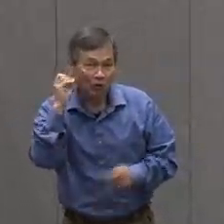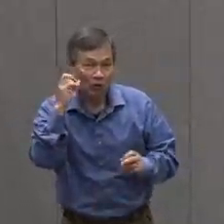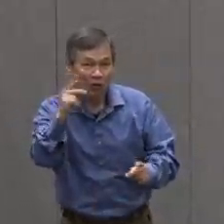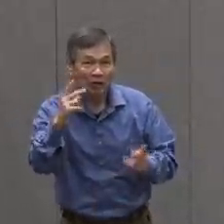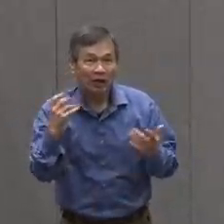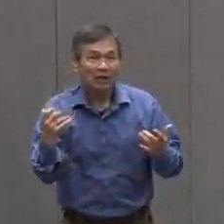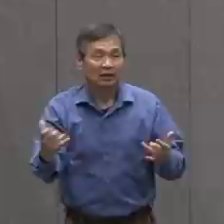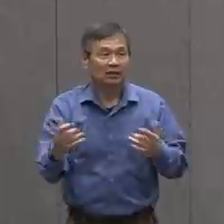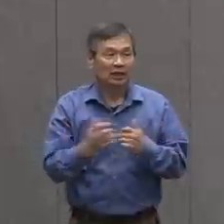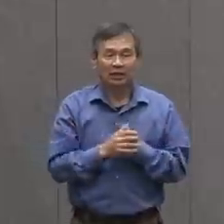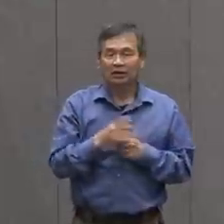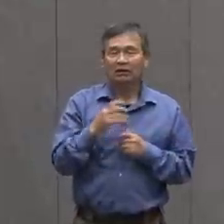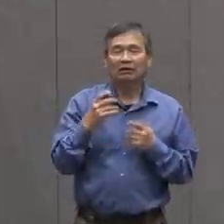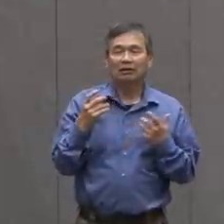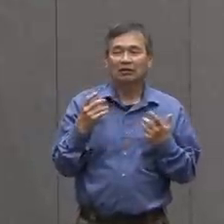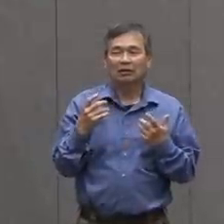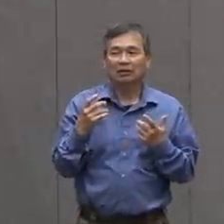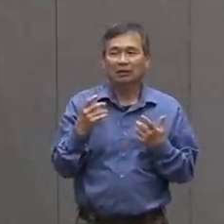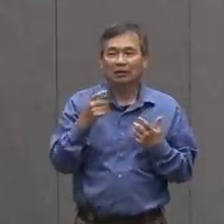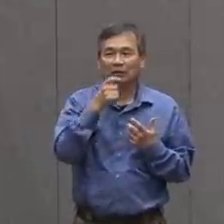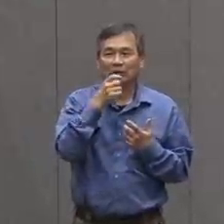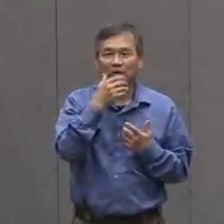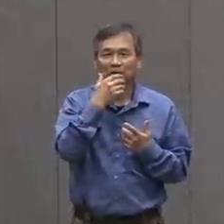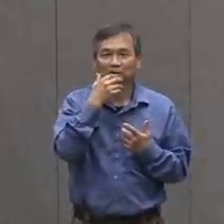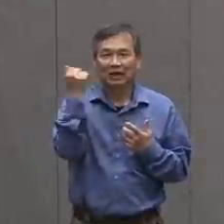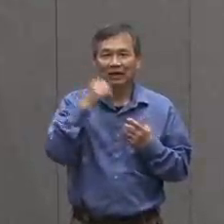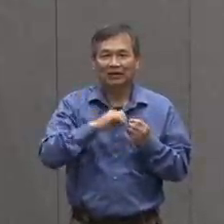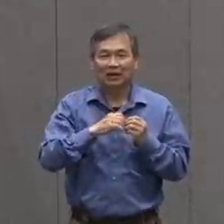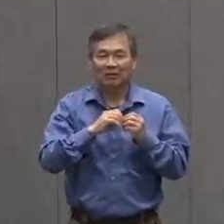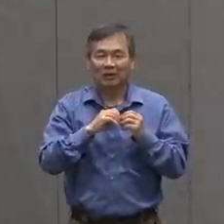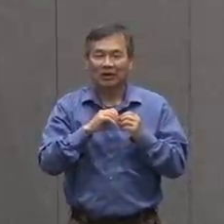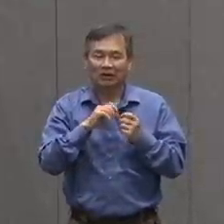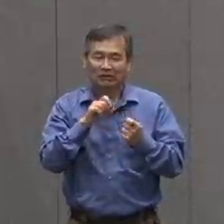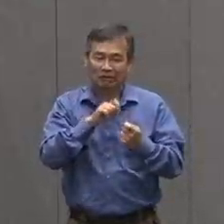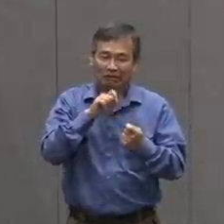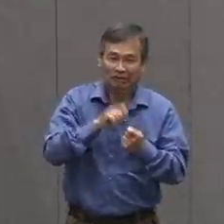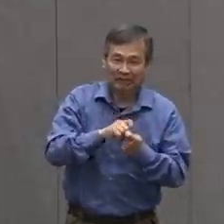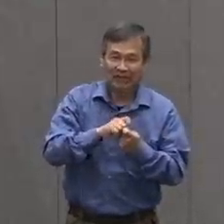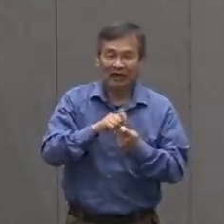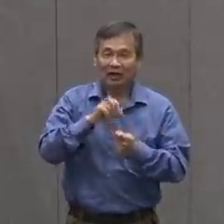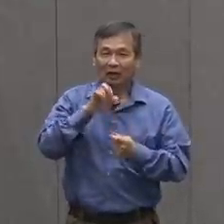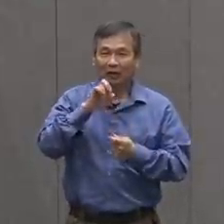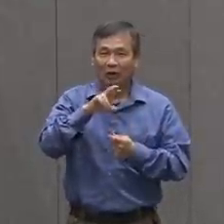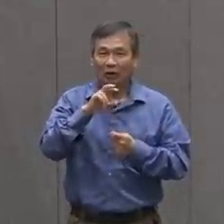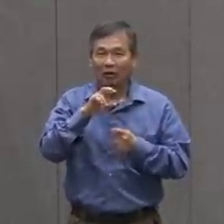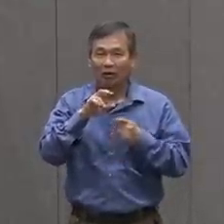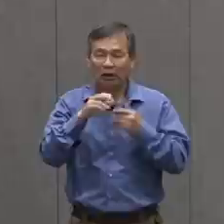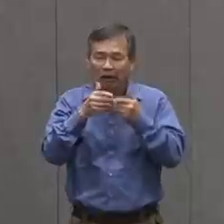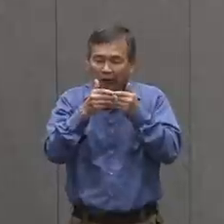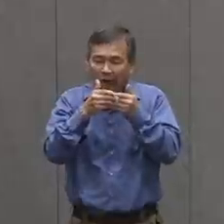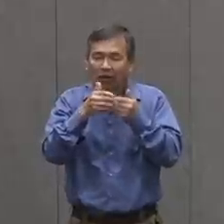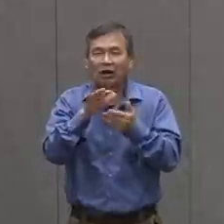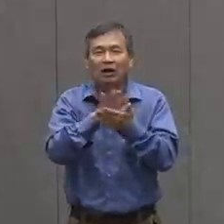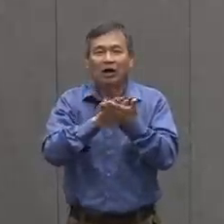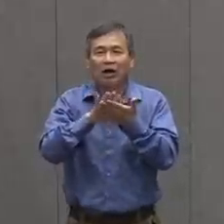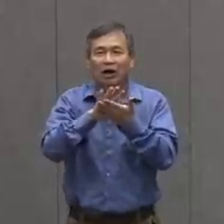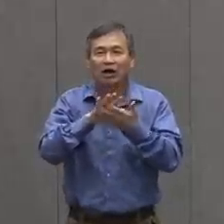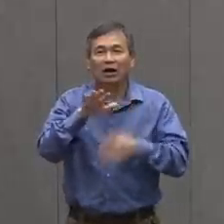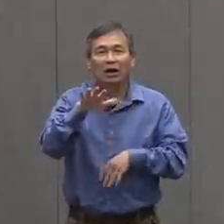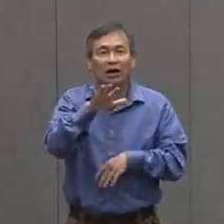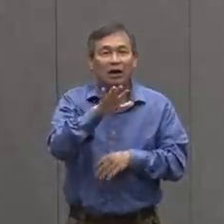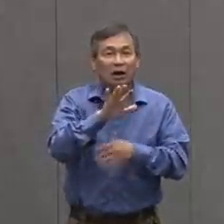find out who's the closest. Who had the number that was the closest to the actual collection? Who was way